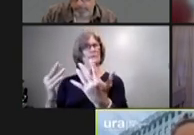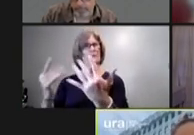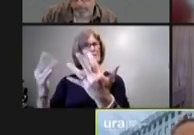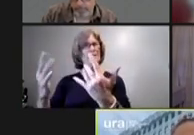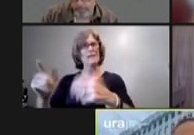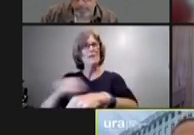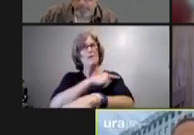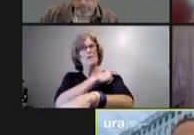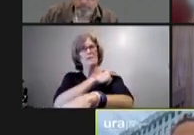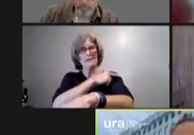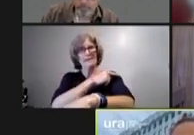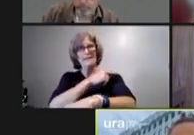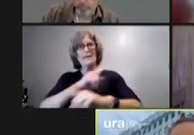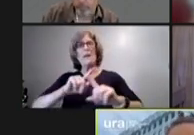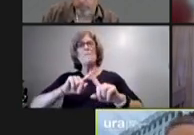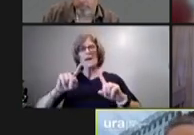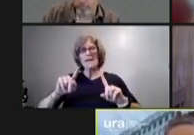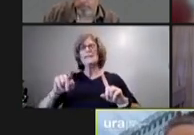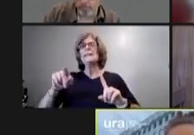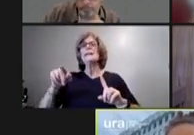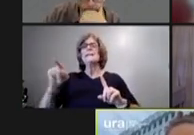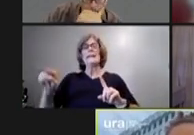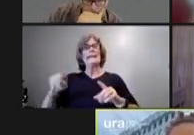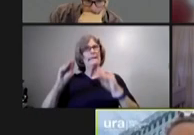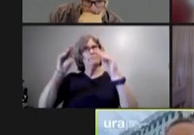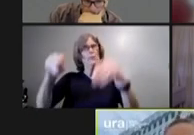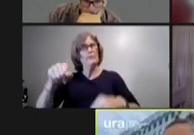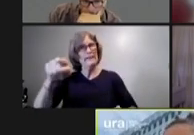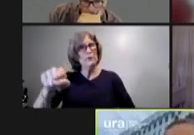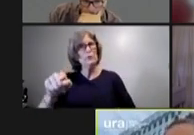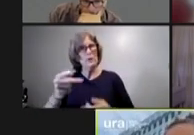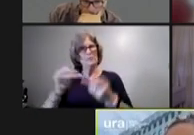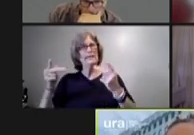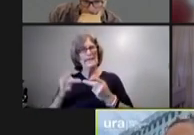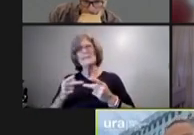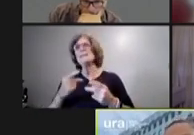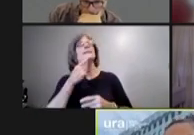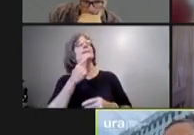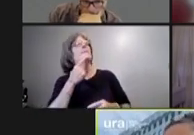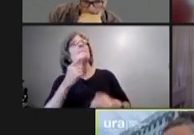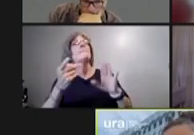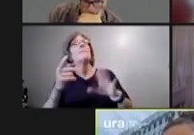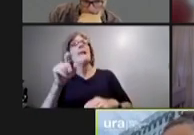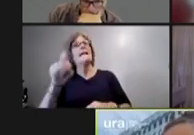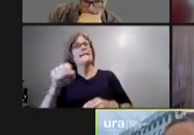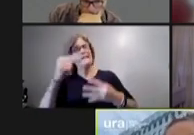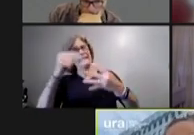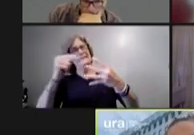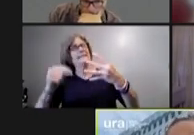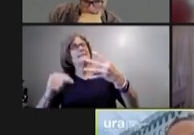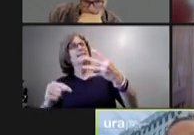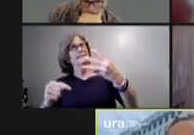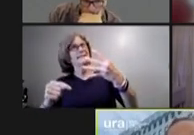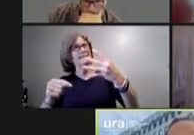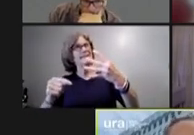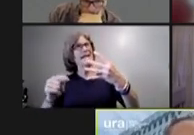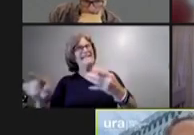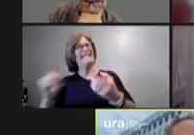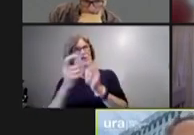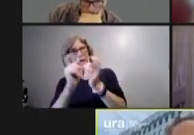the unit, having to go through the reasonable accommodation process, the barrier to even filling out the application is one, but then going through this